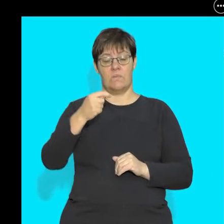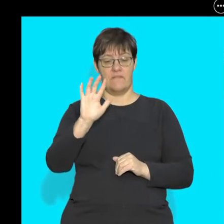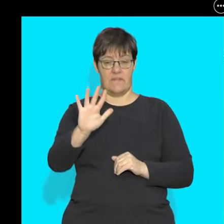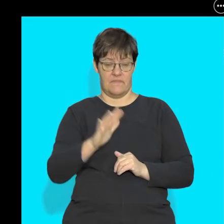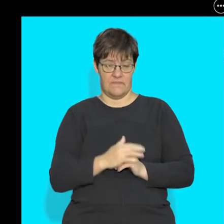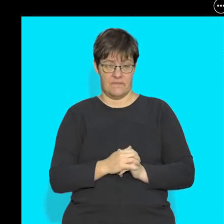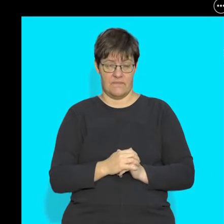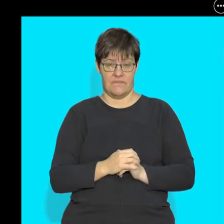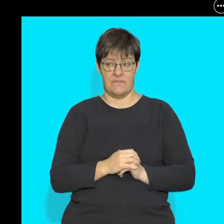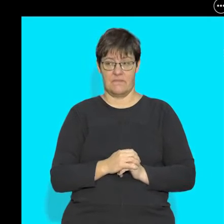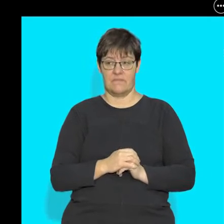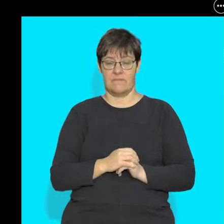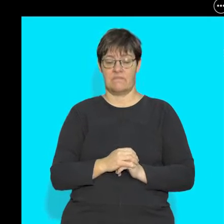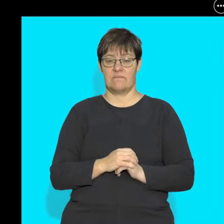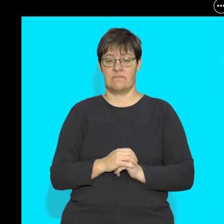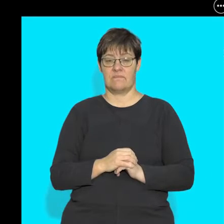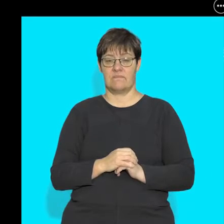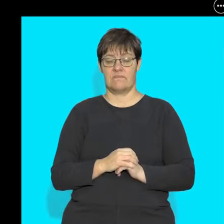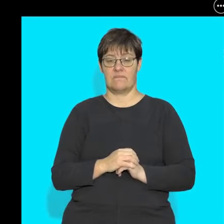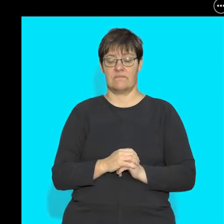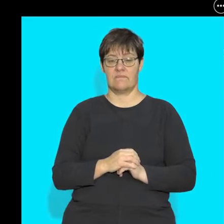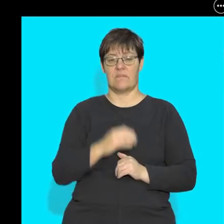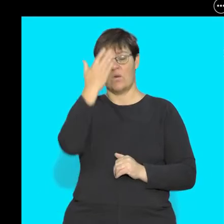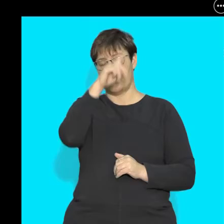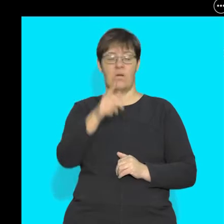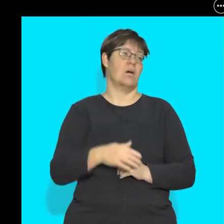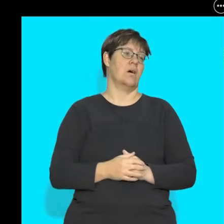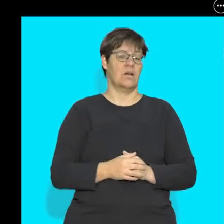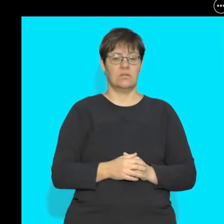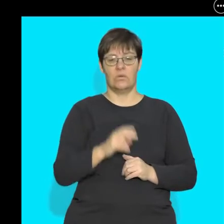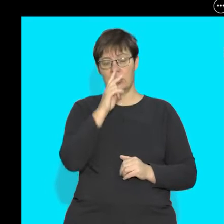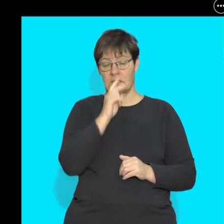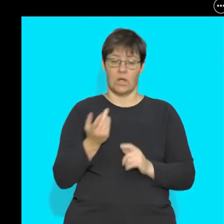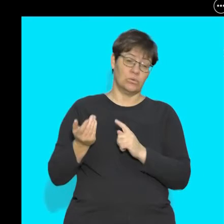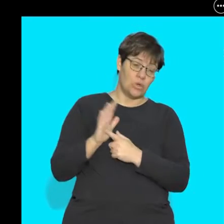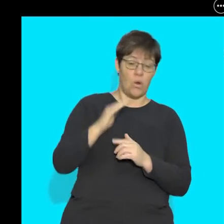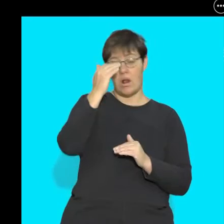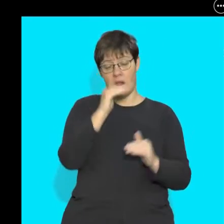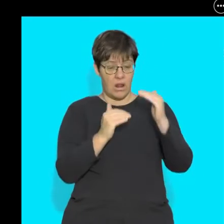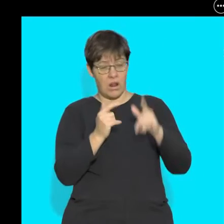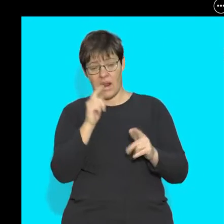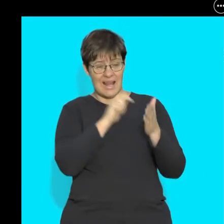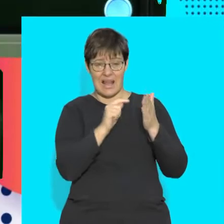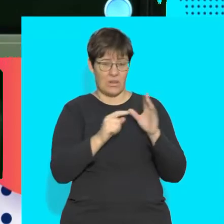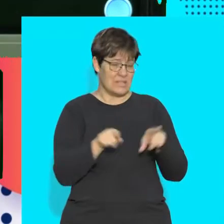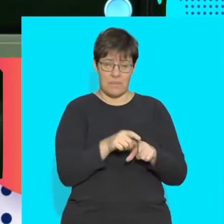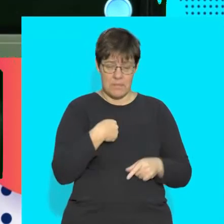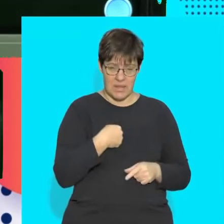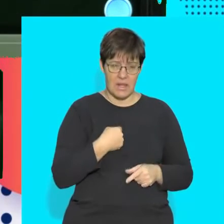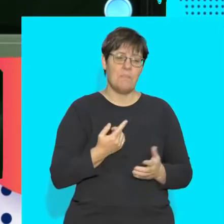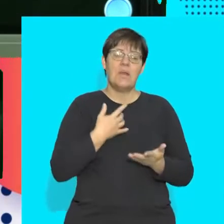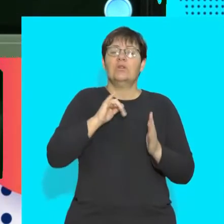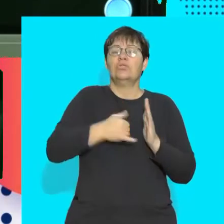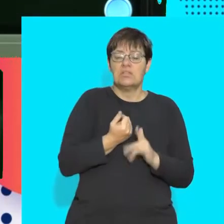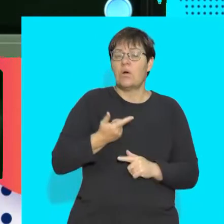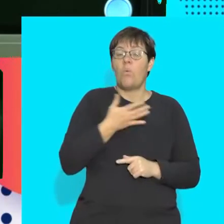minus 3.5. Now, I know that some of you probably don't need to show all the working on the calculator like I do. I just don't want